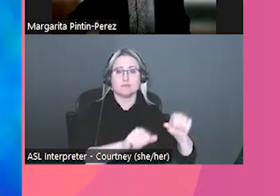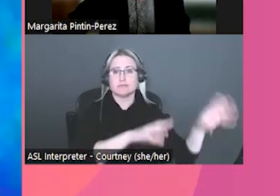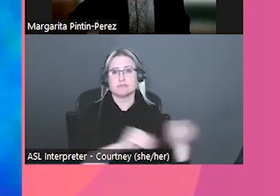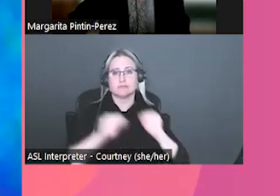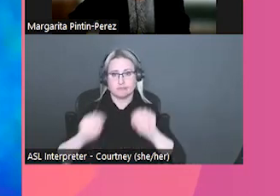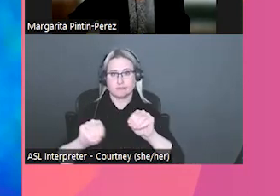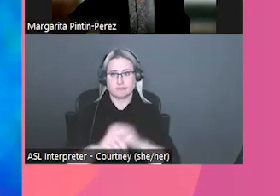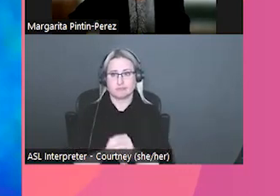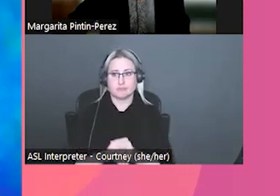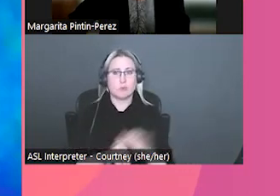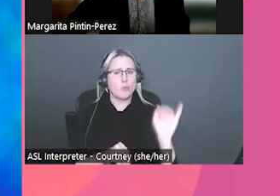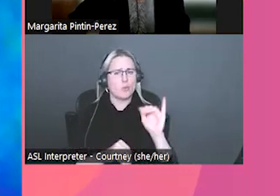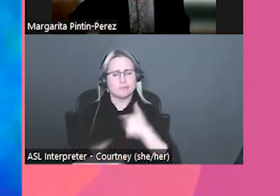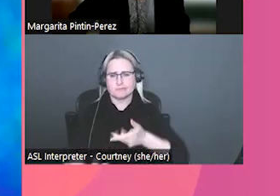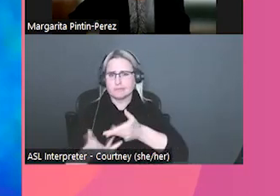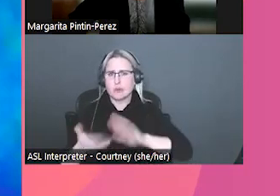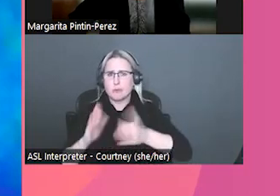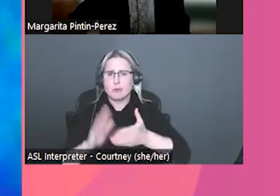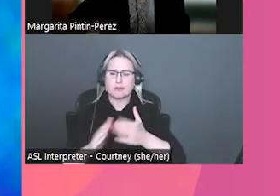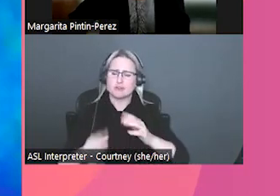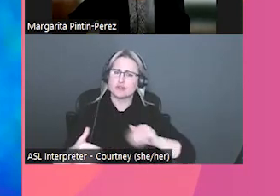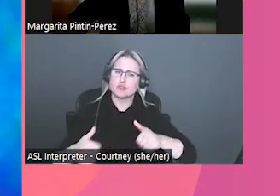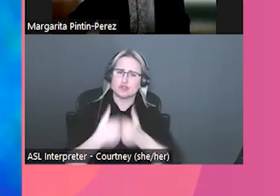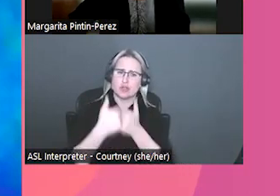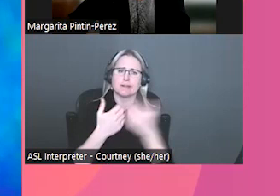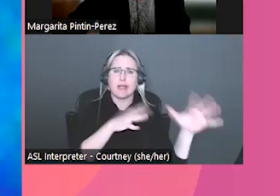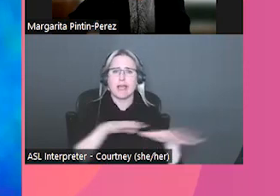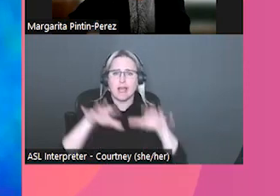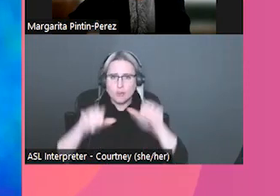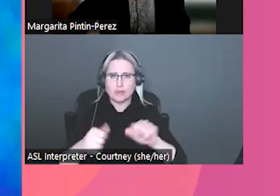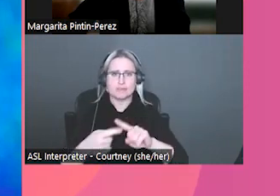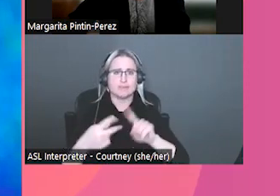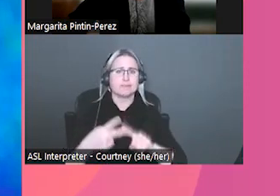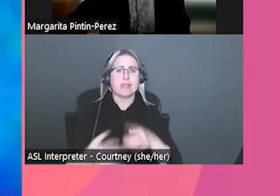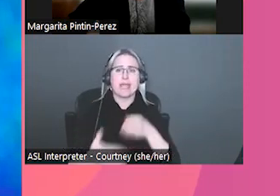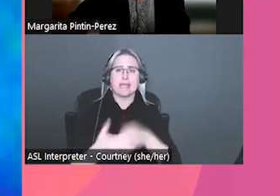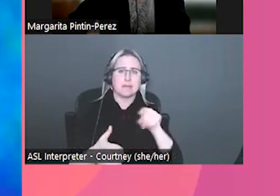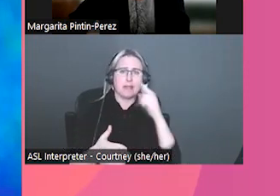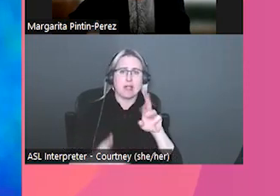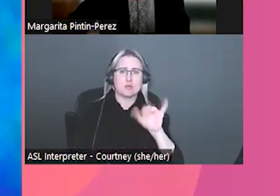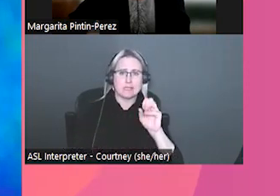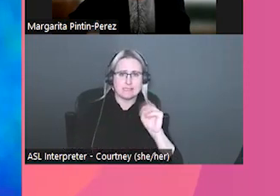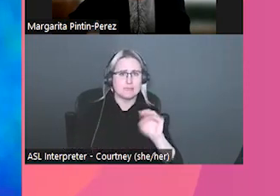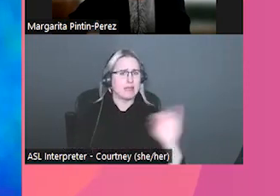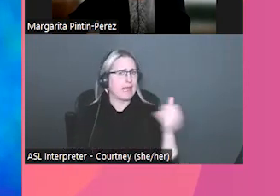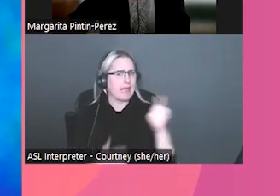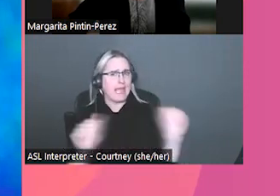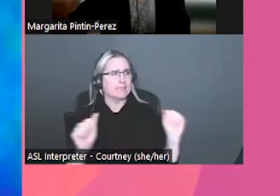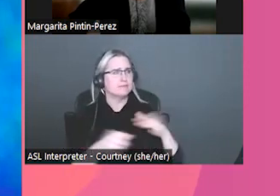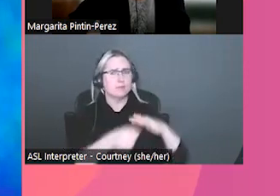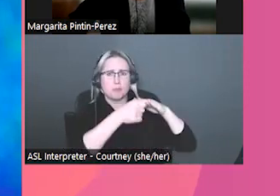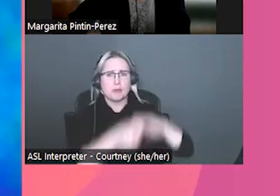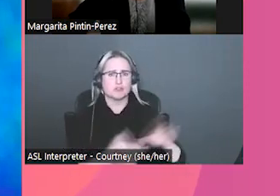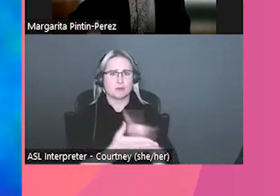to challenge colonialism, anti-Black racism, and further forms of oppression that remain pervasive in Canada and that result in